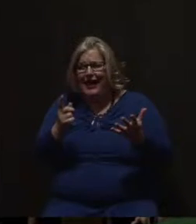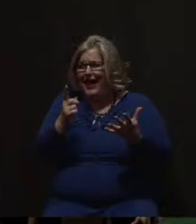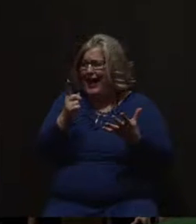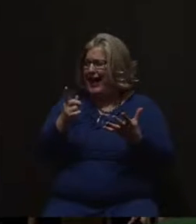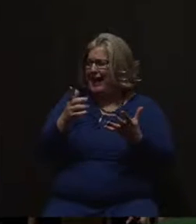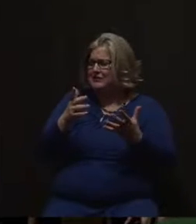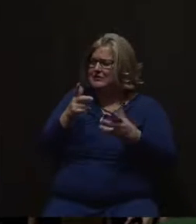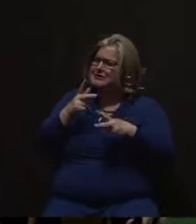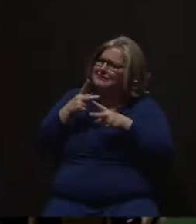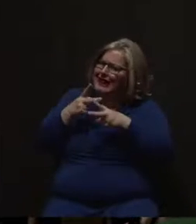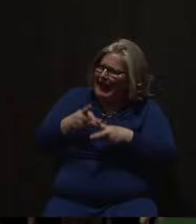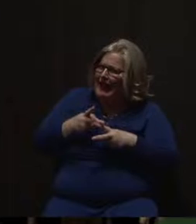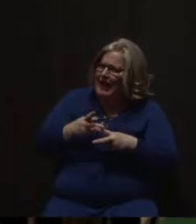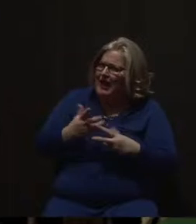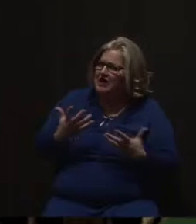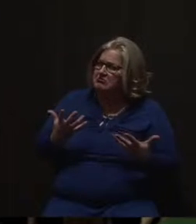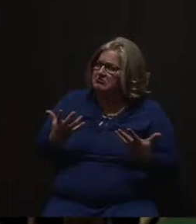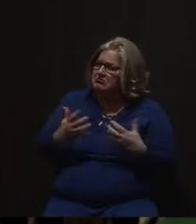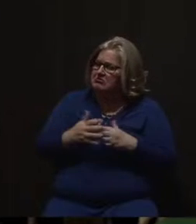and care?